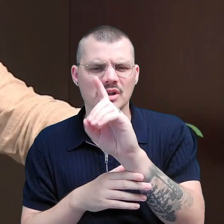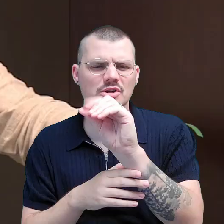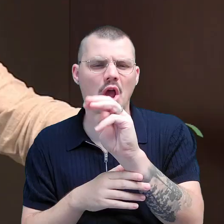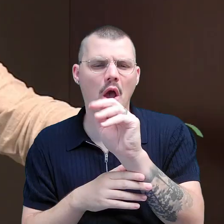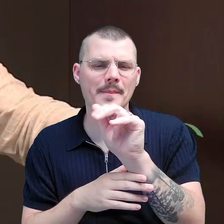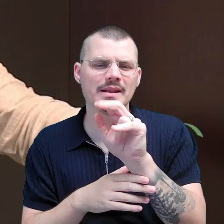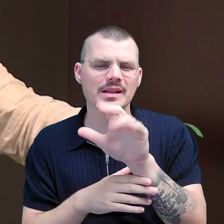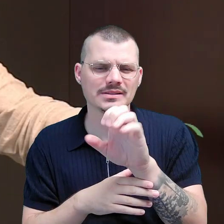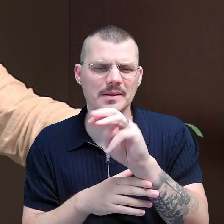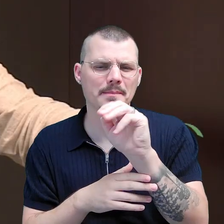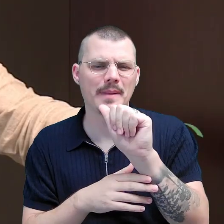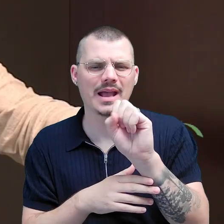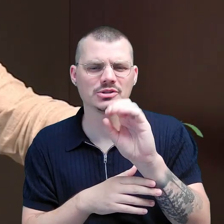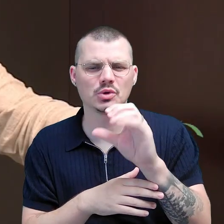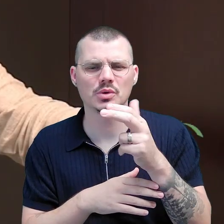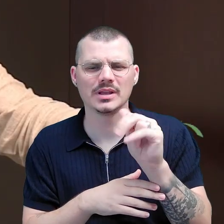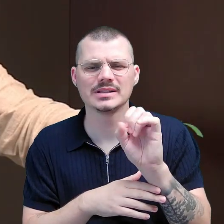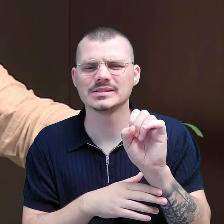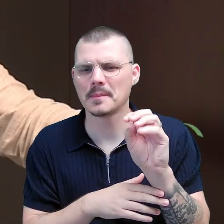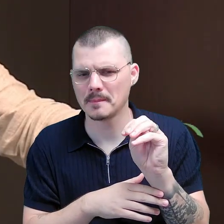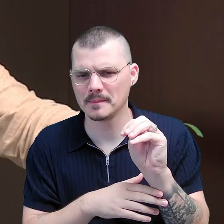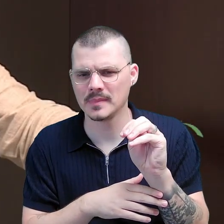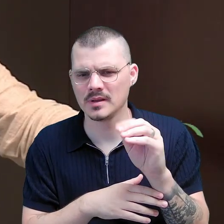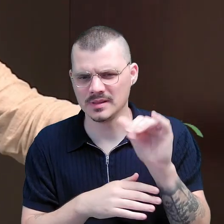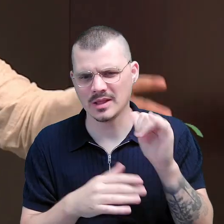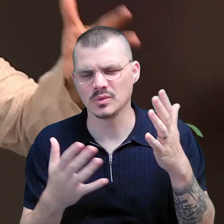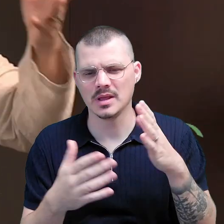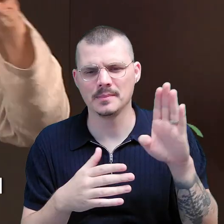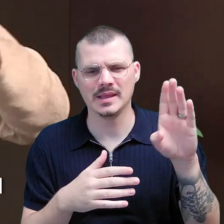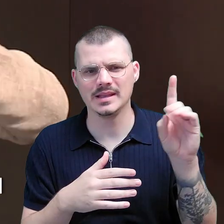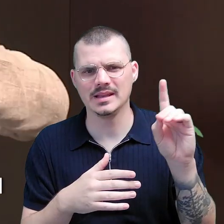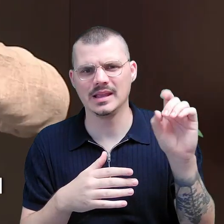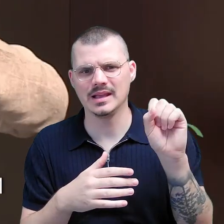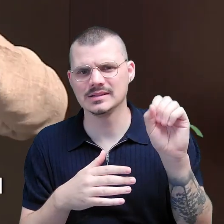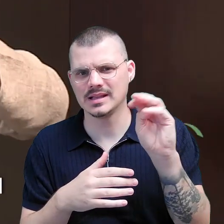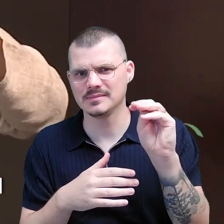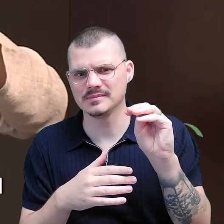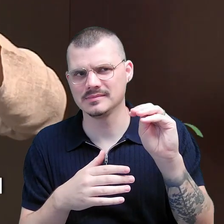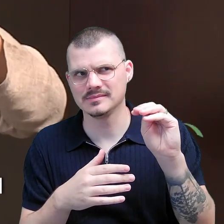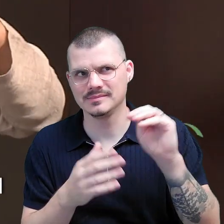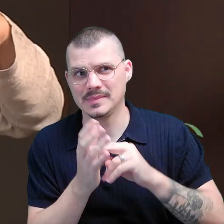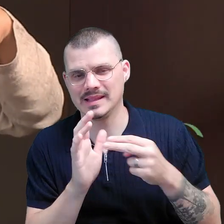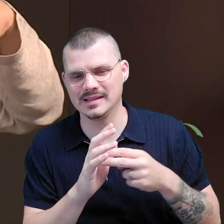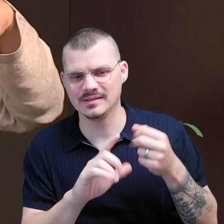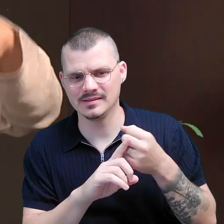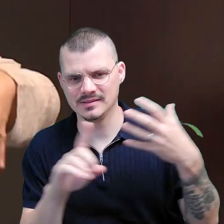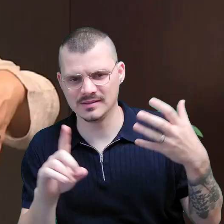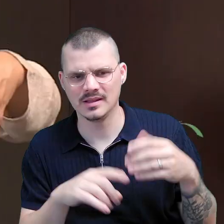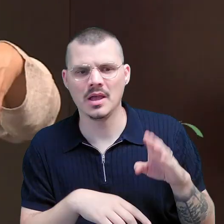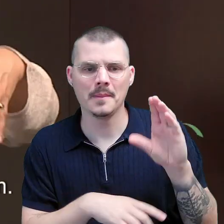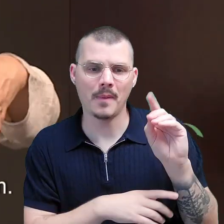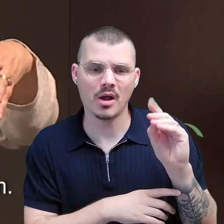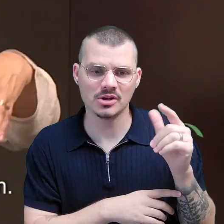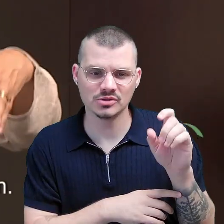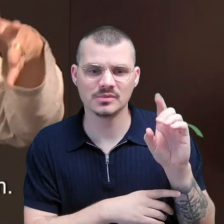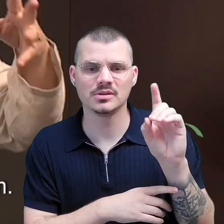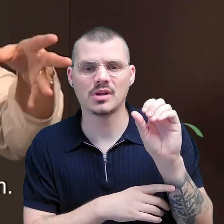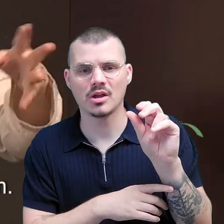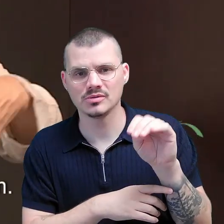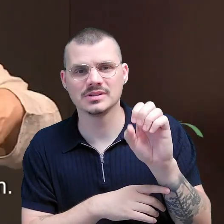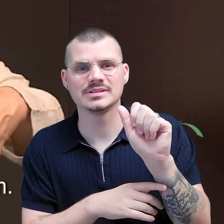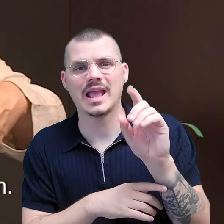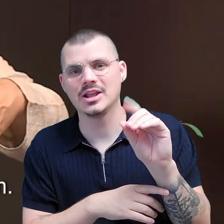Bondage, dominance, masochism. In case you're wondering what BDSM stands for. Bondage,